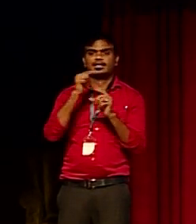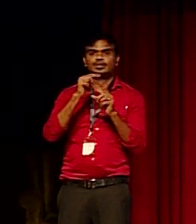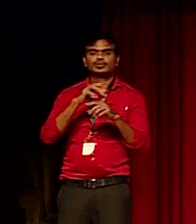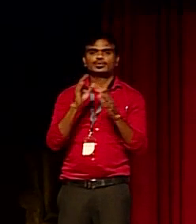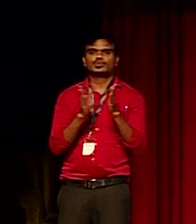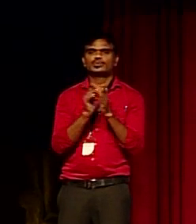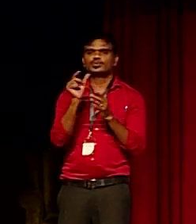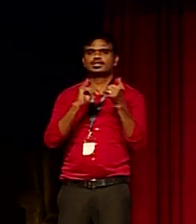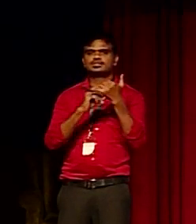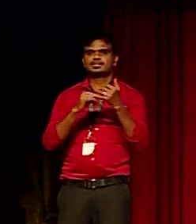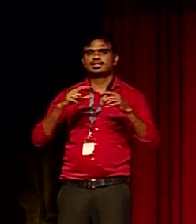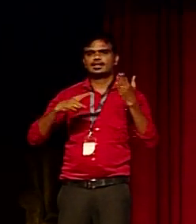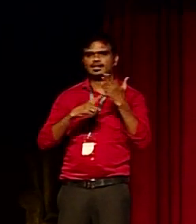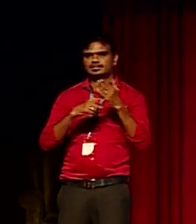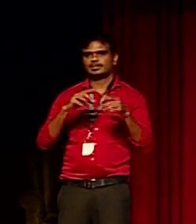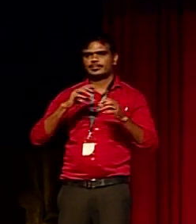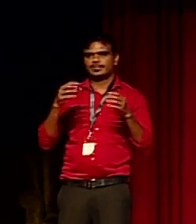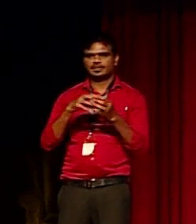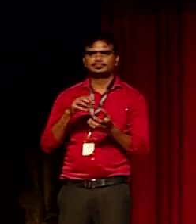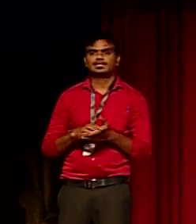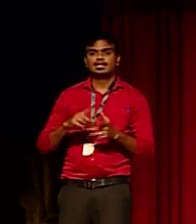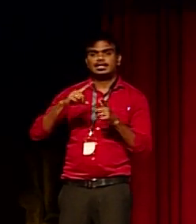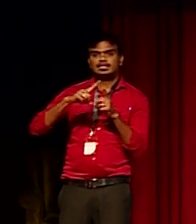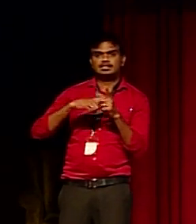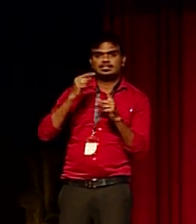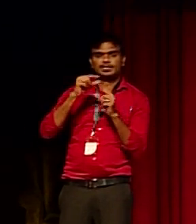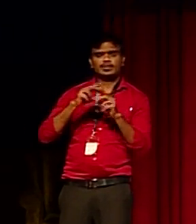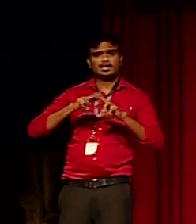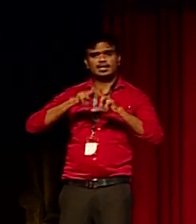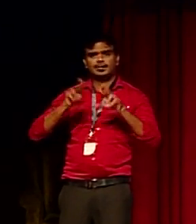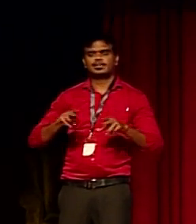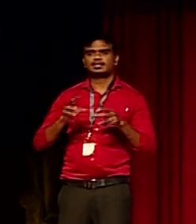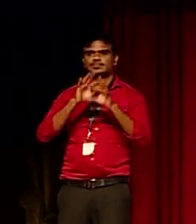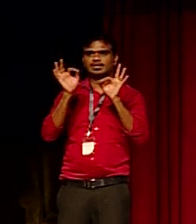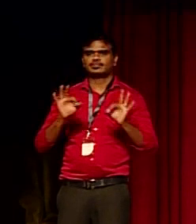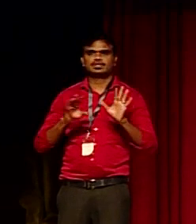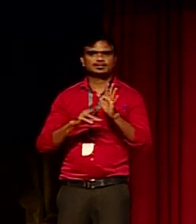Technology grant, and the Jaipur knee underwent complete transformation.